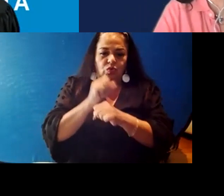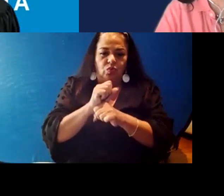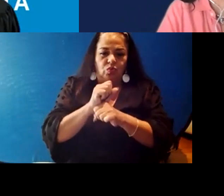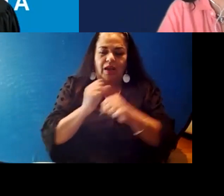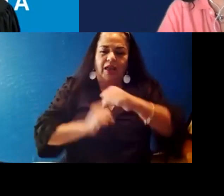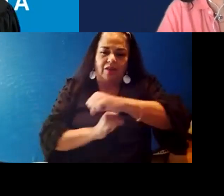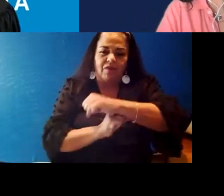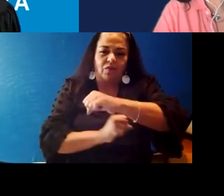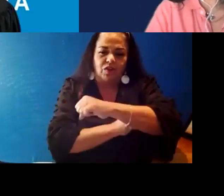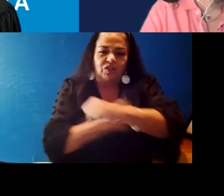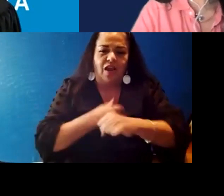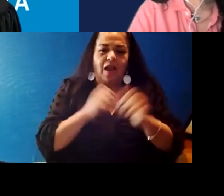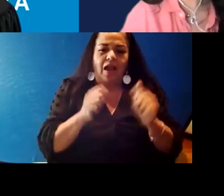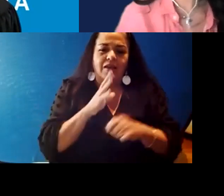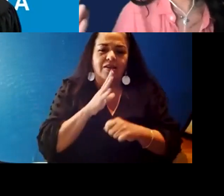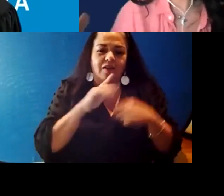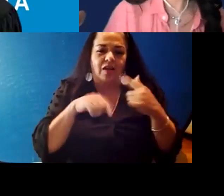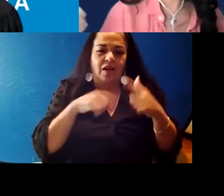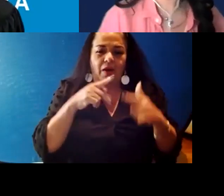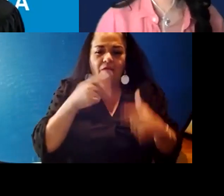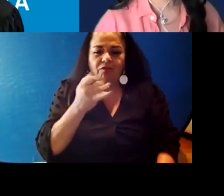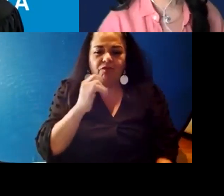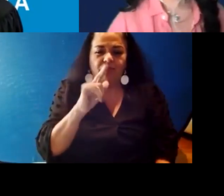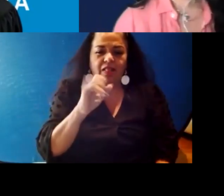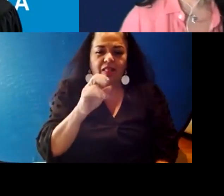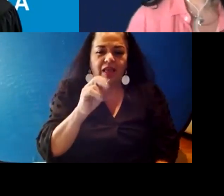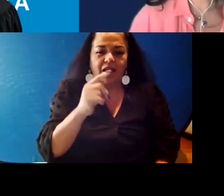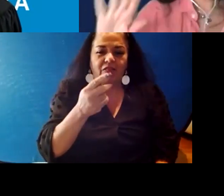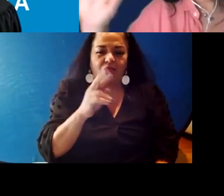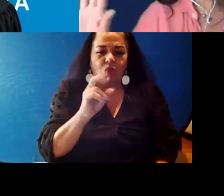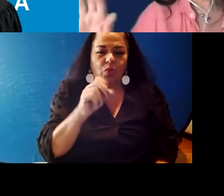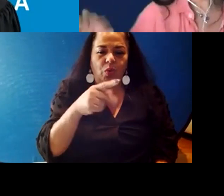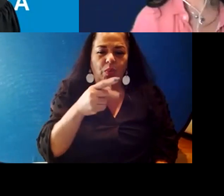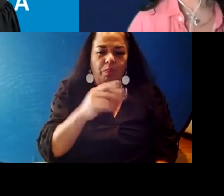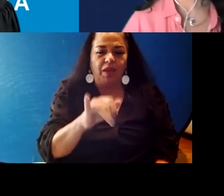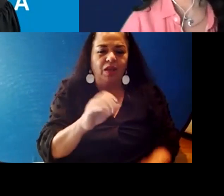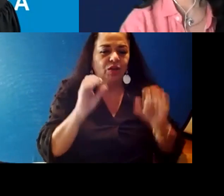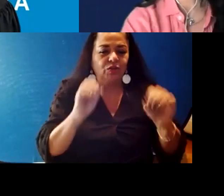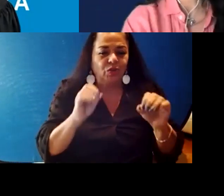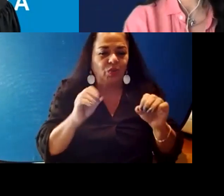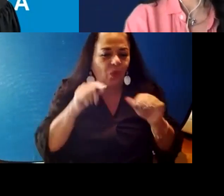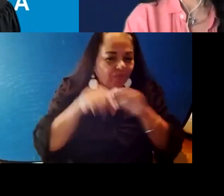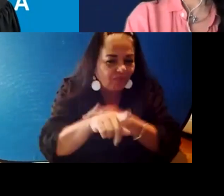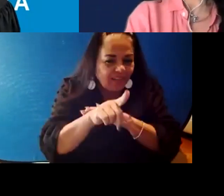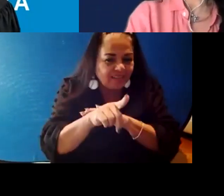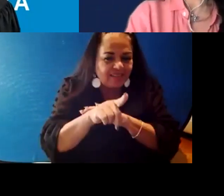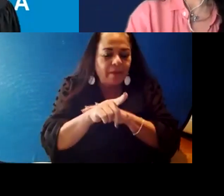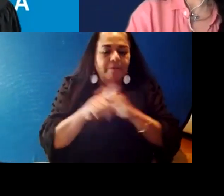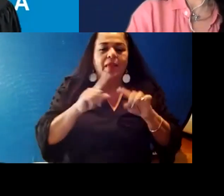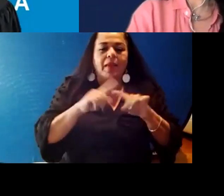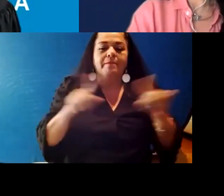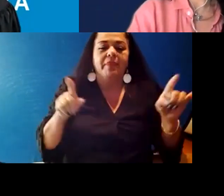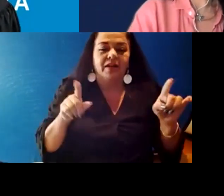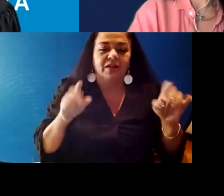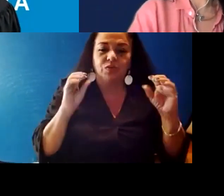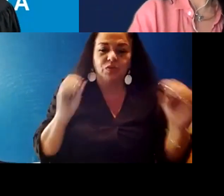can talk a whole bunch of smack about philanthropy because I was in it before. So no offense to any philanthropists on the line. But it was